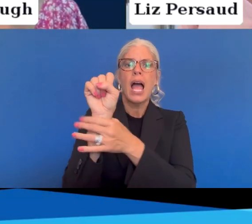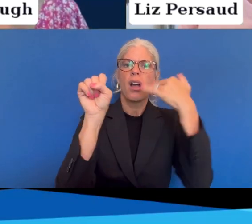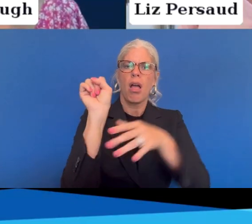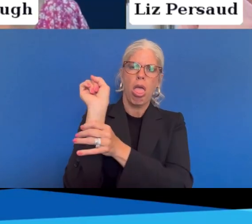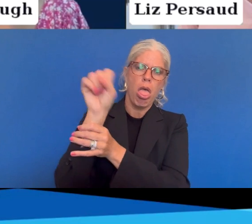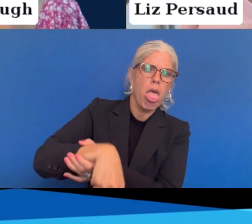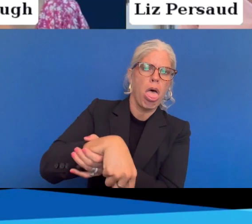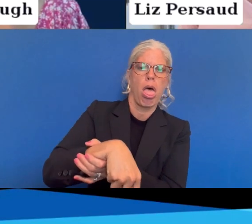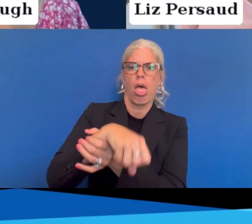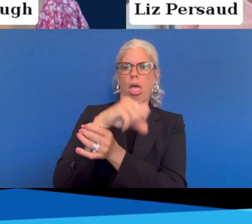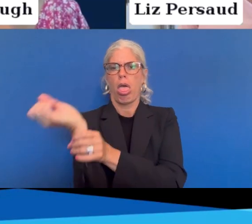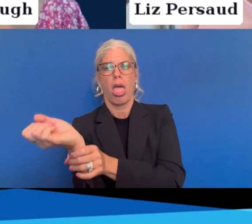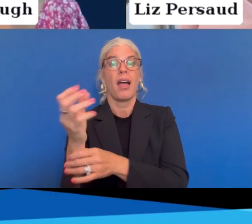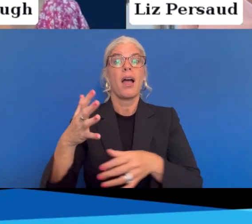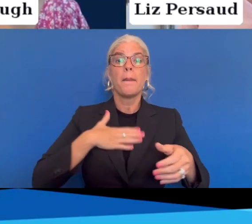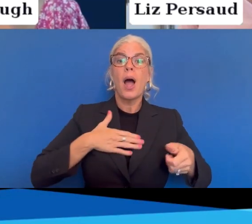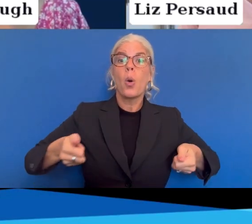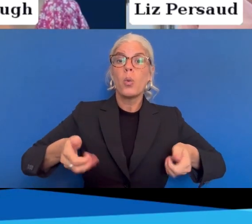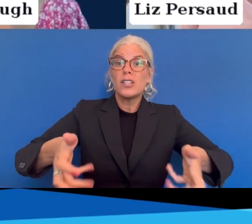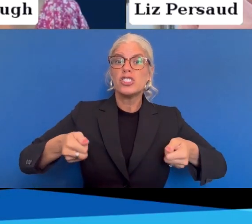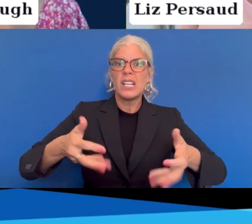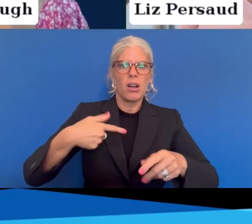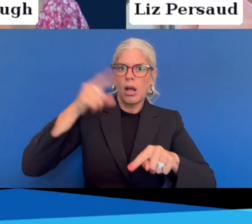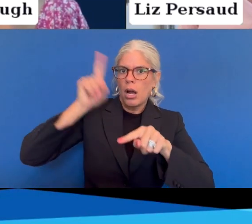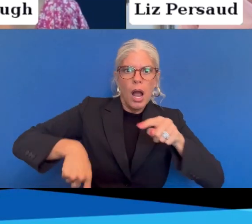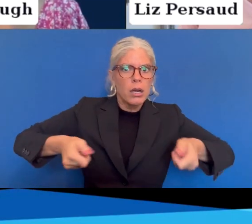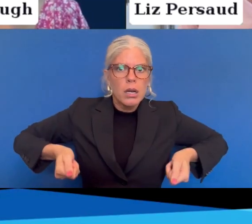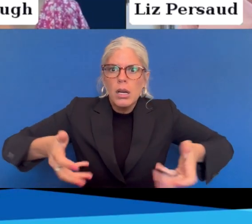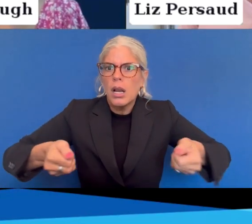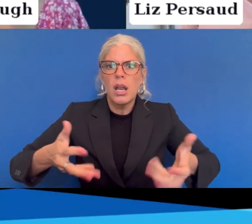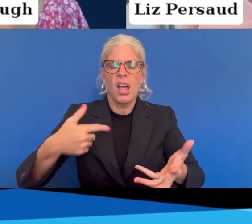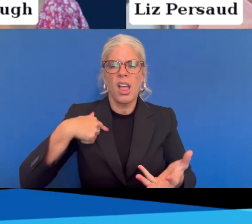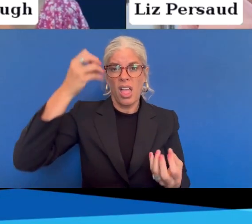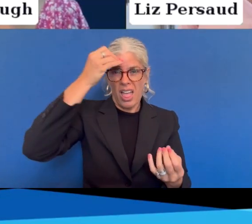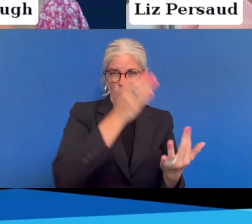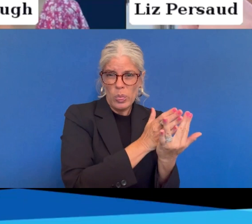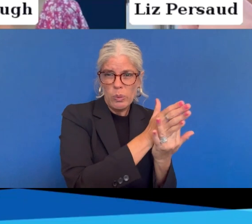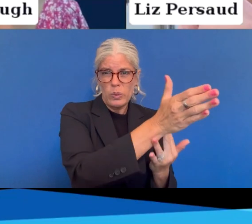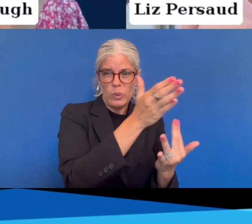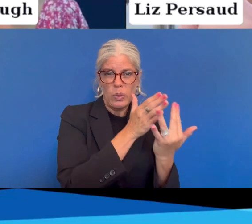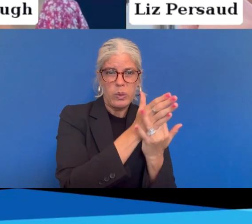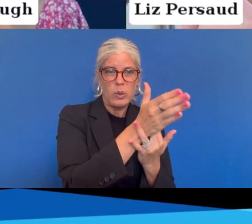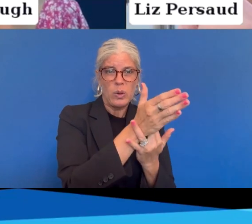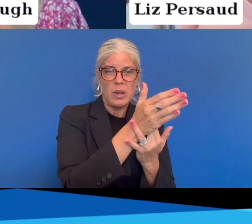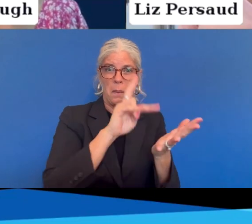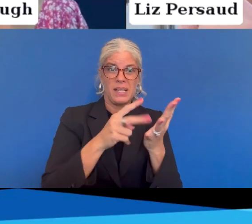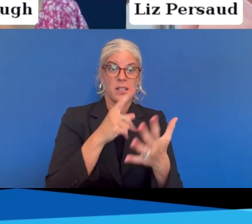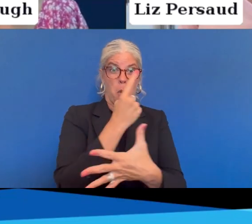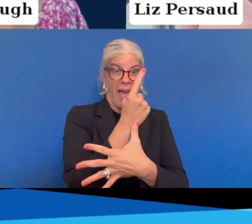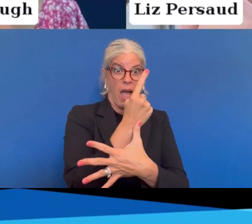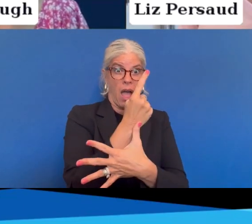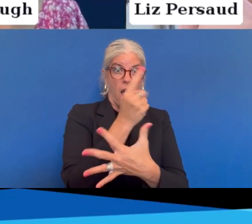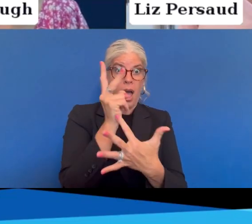first infusion where I couldn't hold my head up. I couldn't drive my wheelchair. And thinking about, again, what would